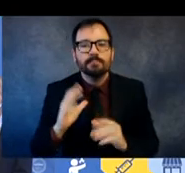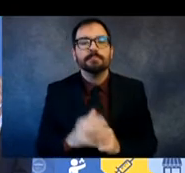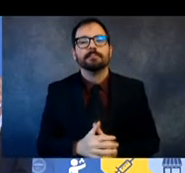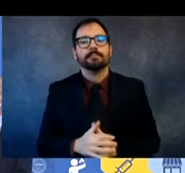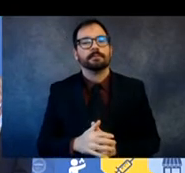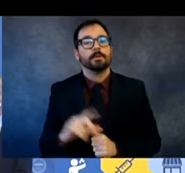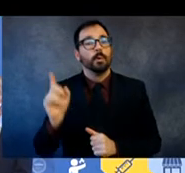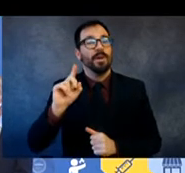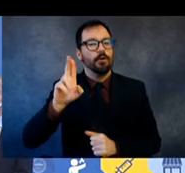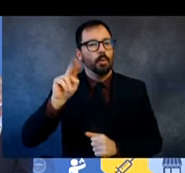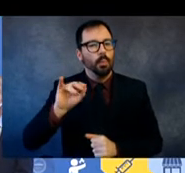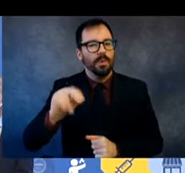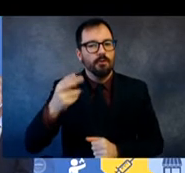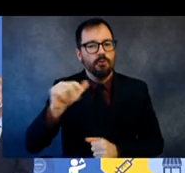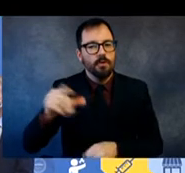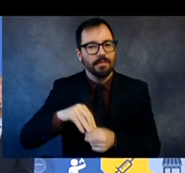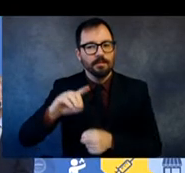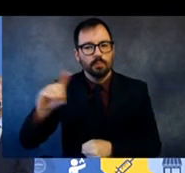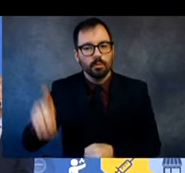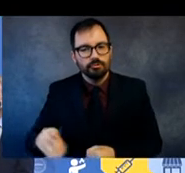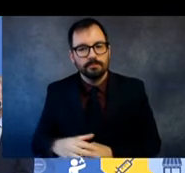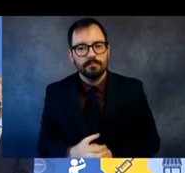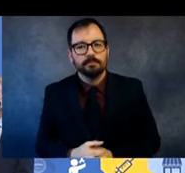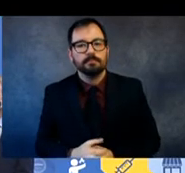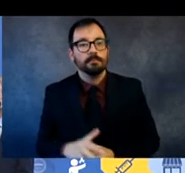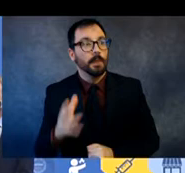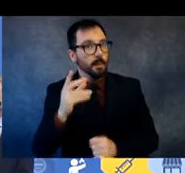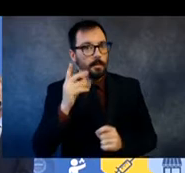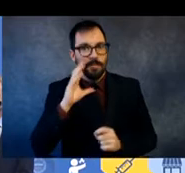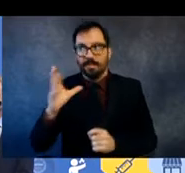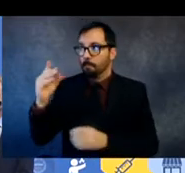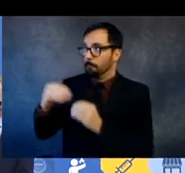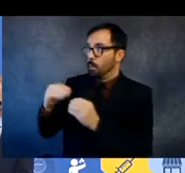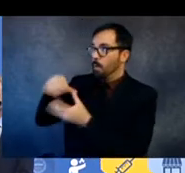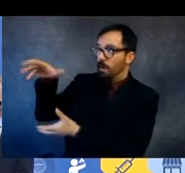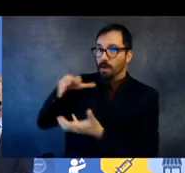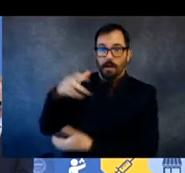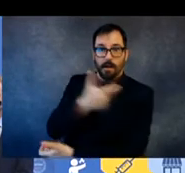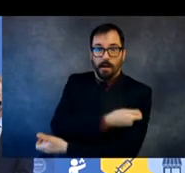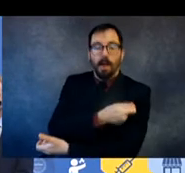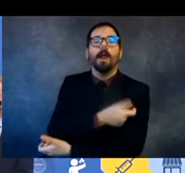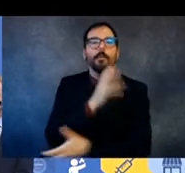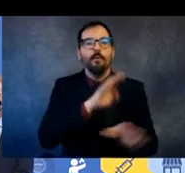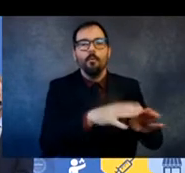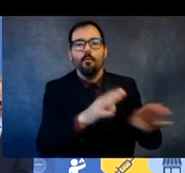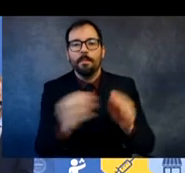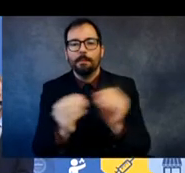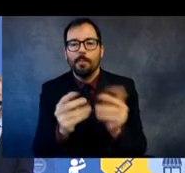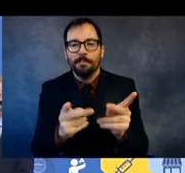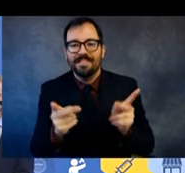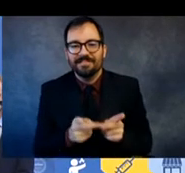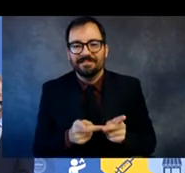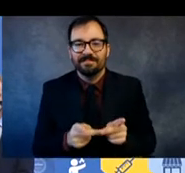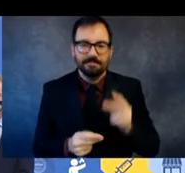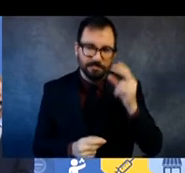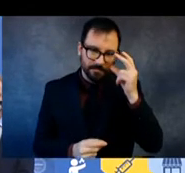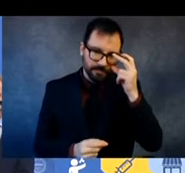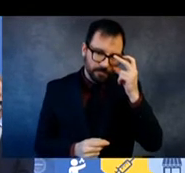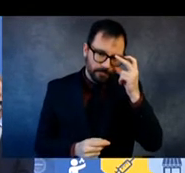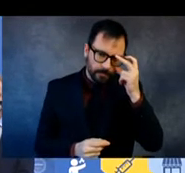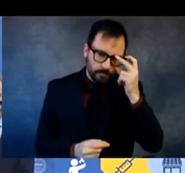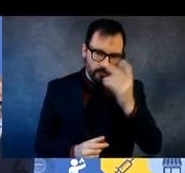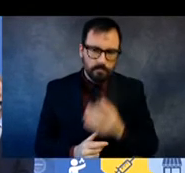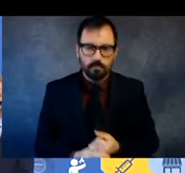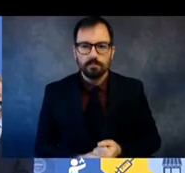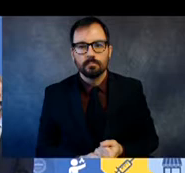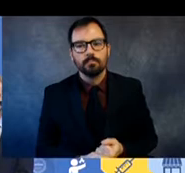become available. So I want to thank Jessica Tang, the president of the Boston Teachers Union, and the teachers for opening up the Union Hall so that we can make sure that our teachers and